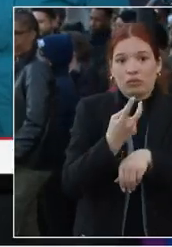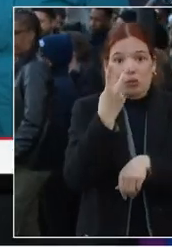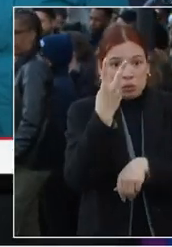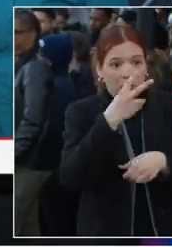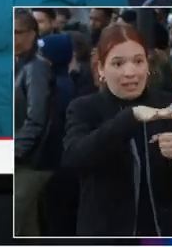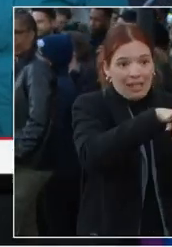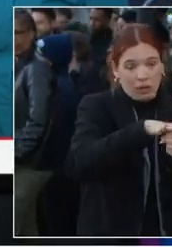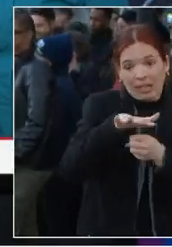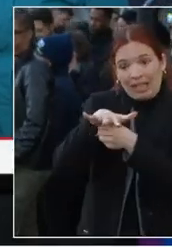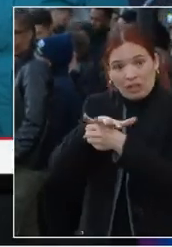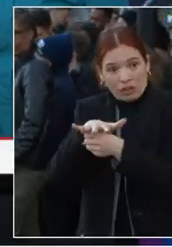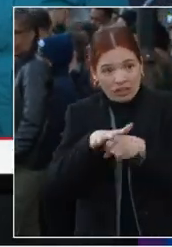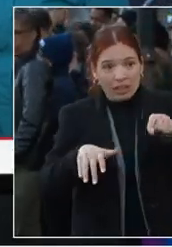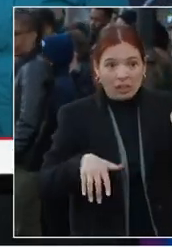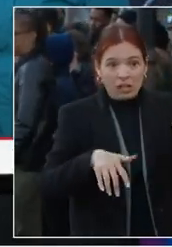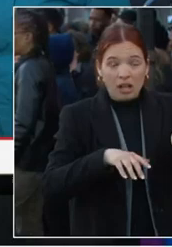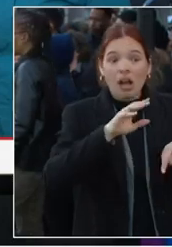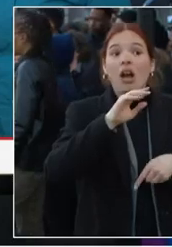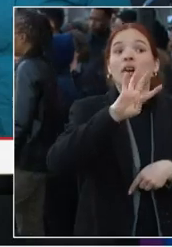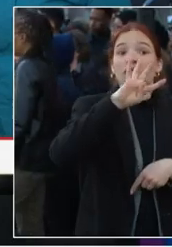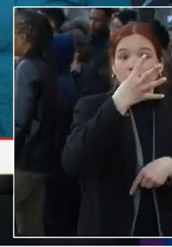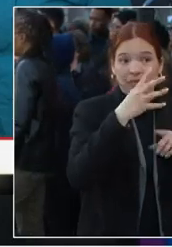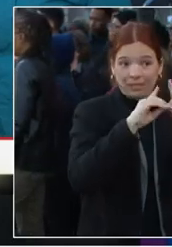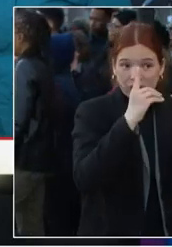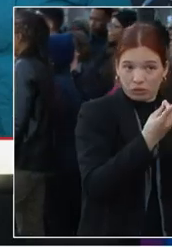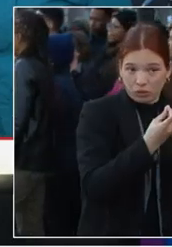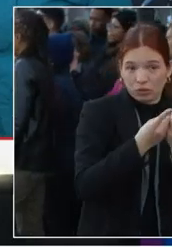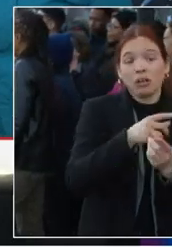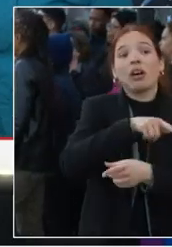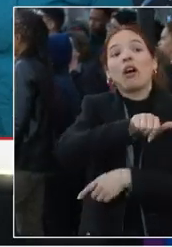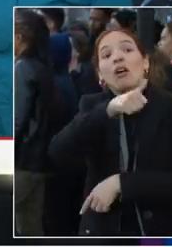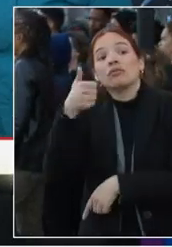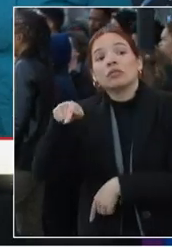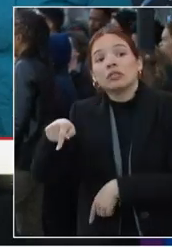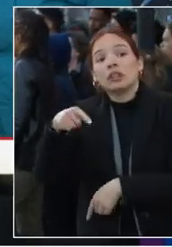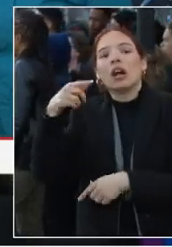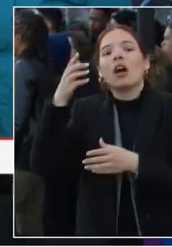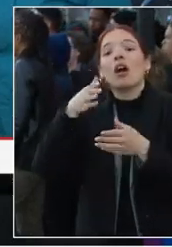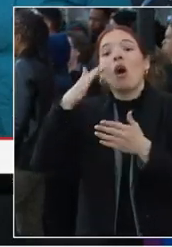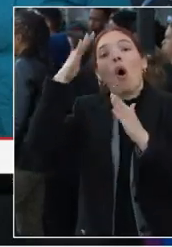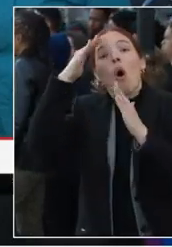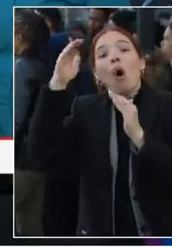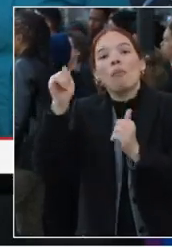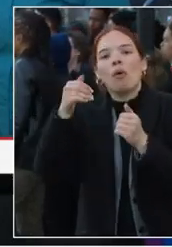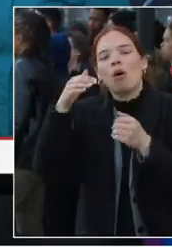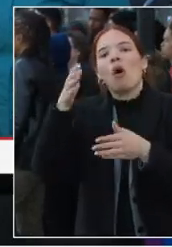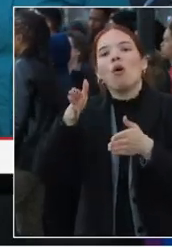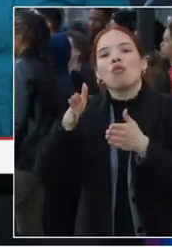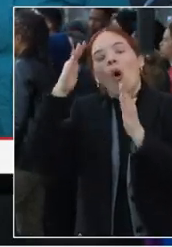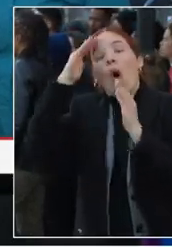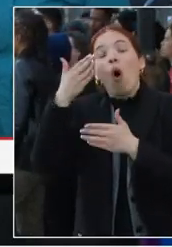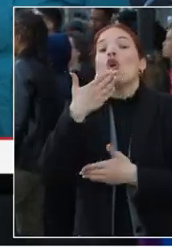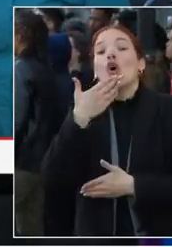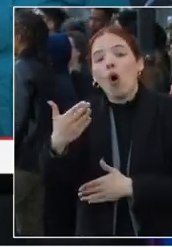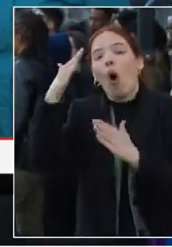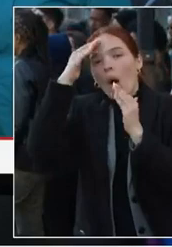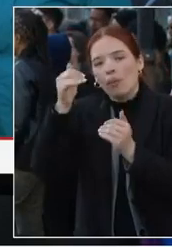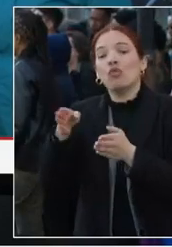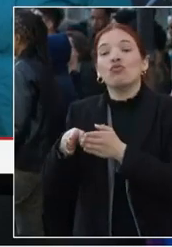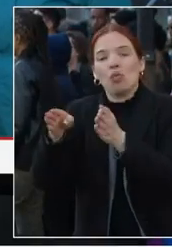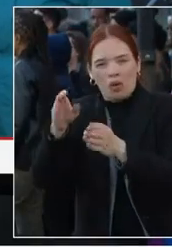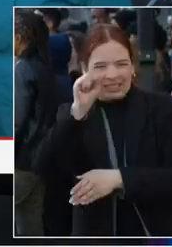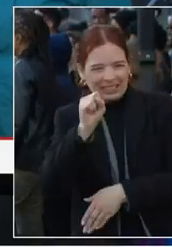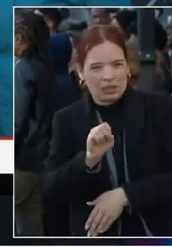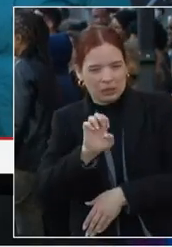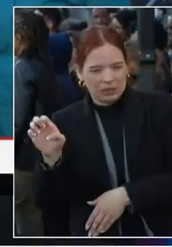the 4th District and also on the Good Hope Road corridor. And last year, the Public Safety